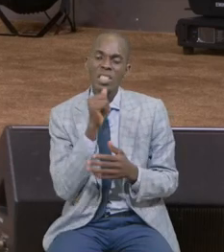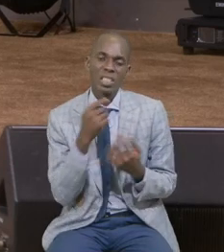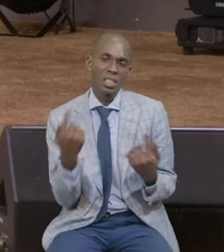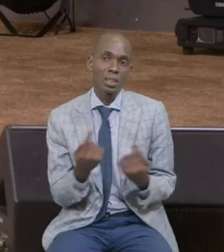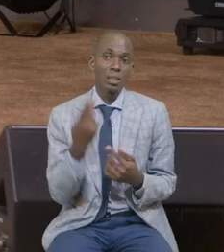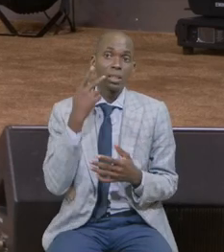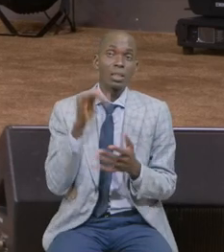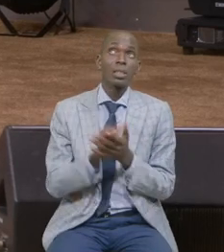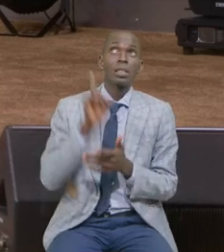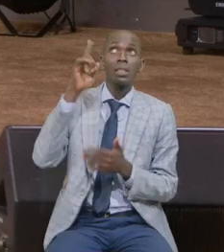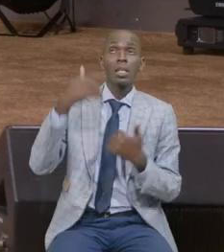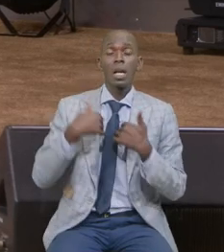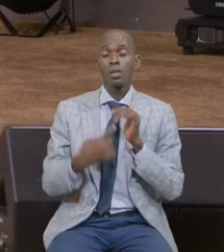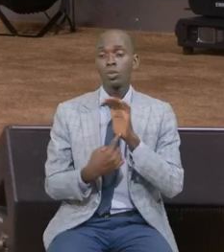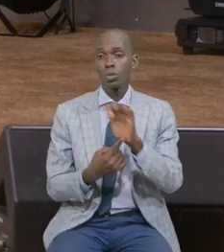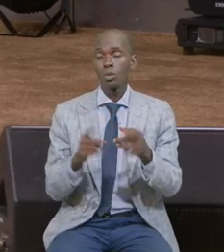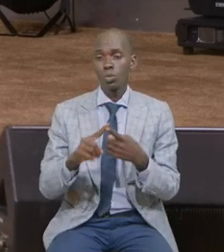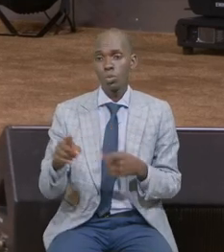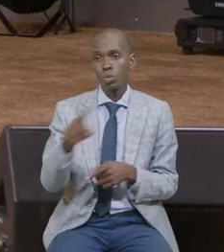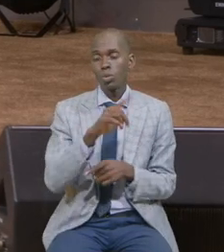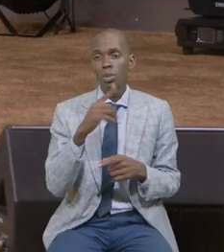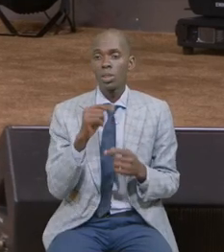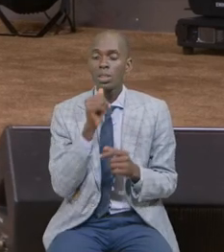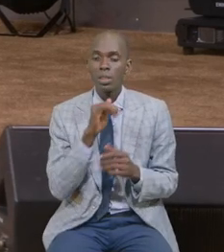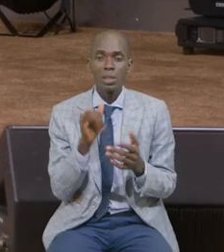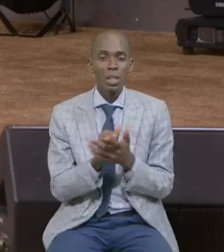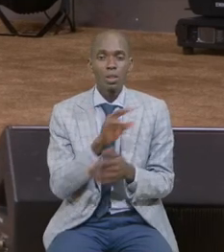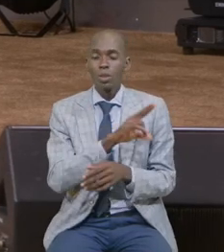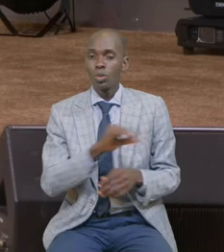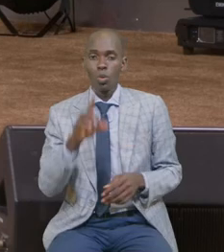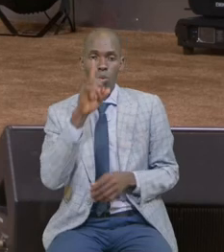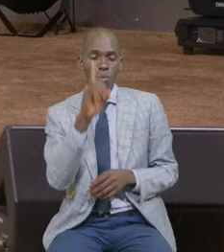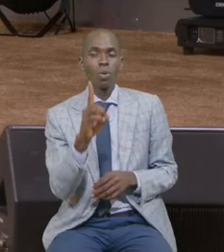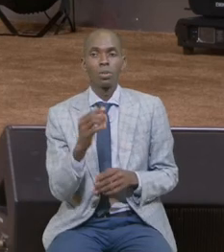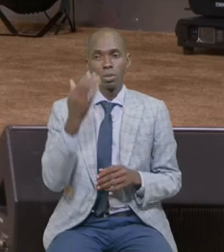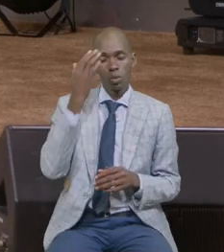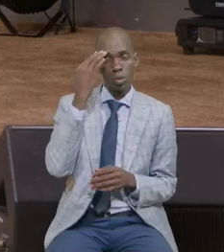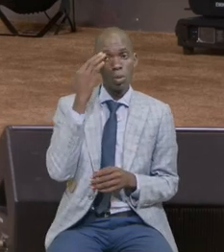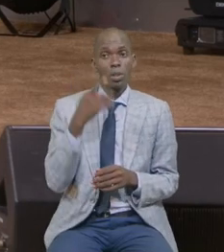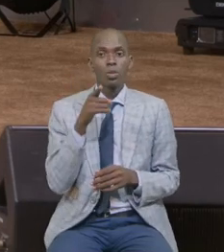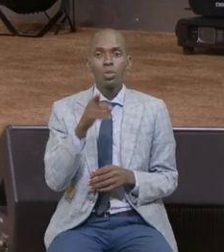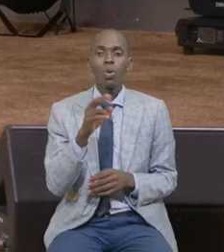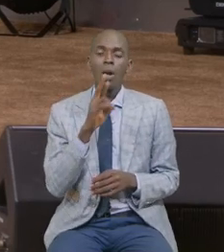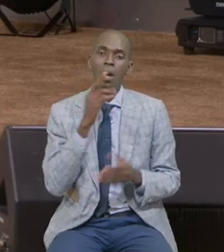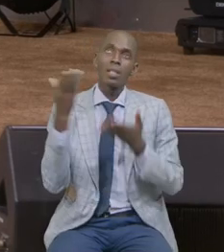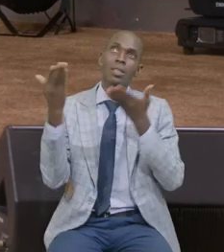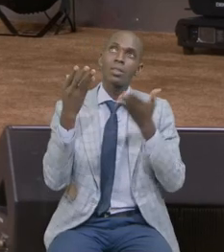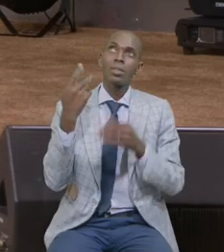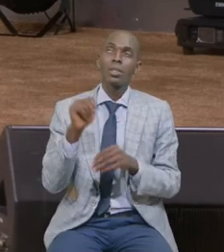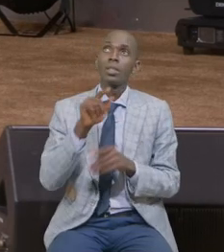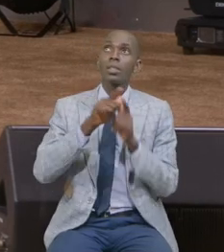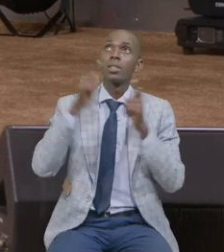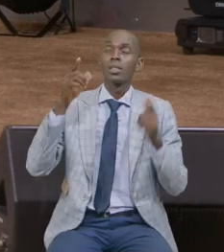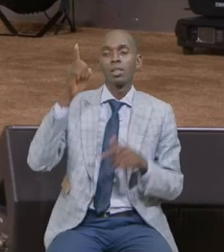which no wise man in Babylon could reveal you could reveal that you're serving a great God is that God of God